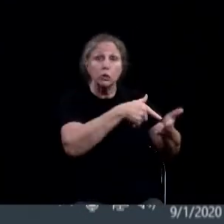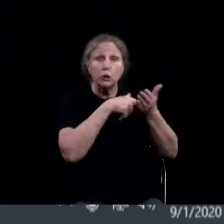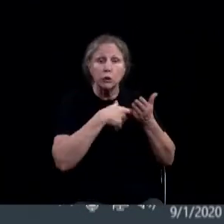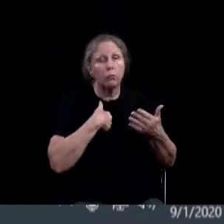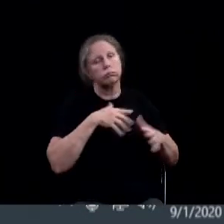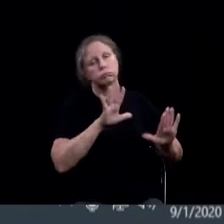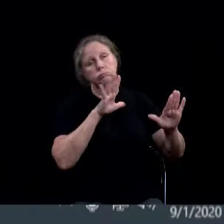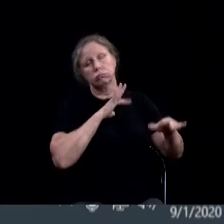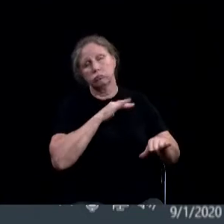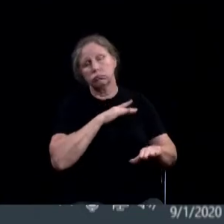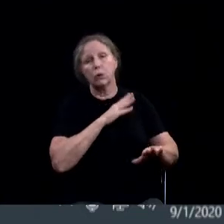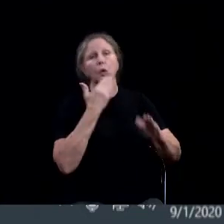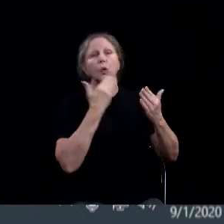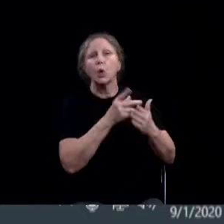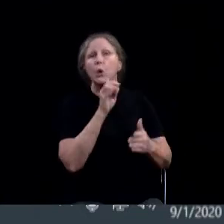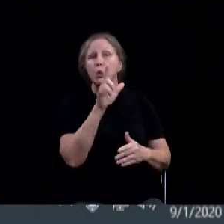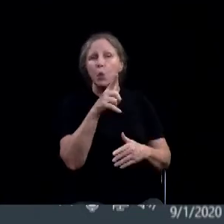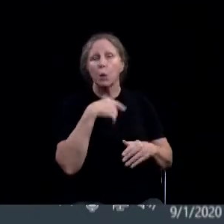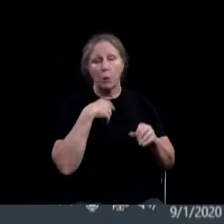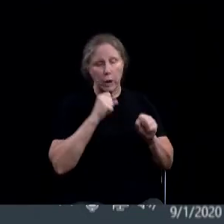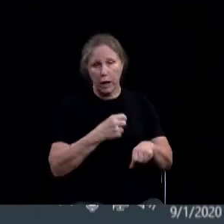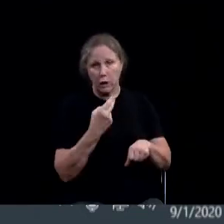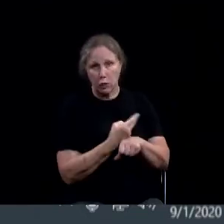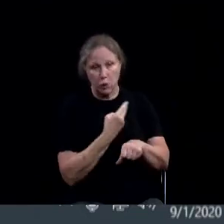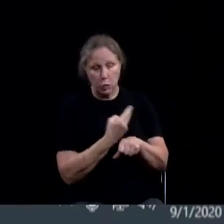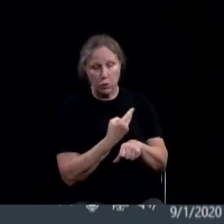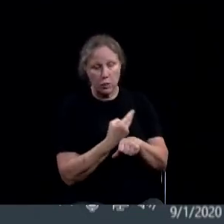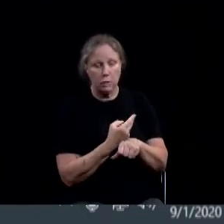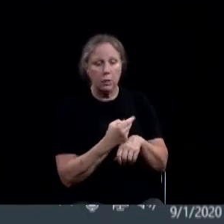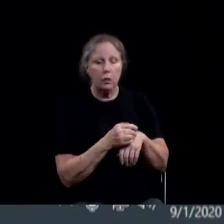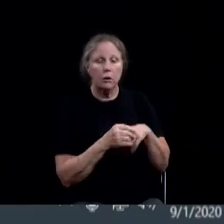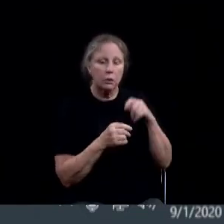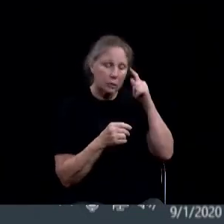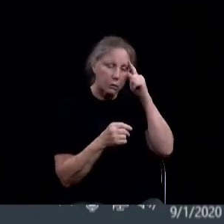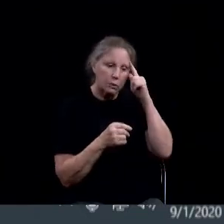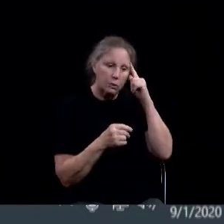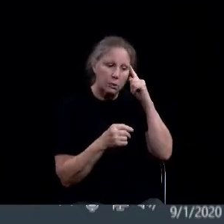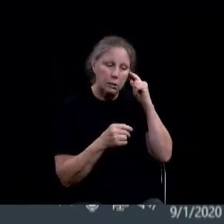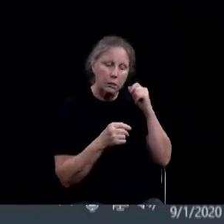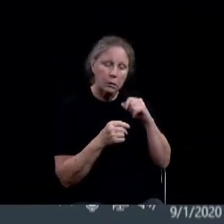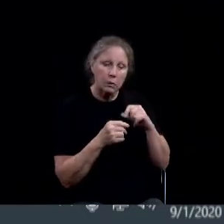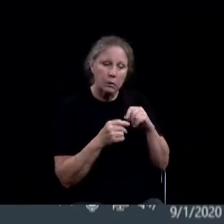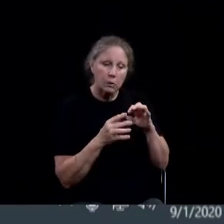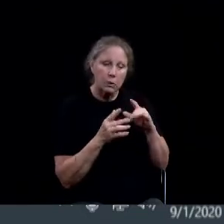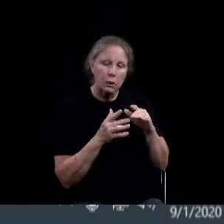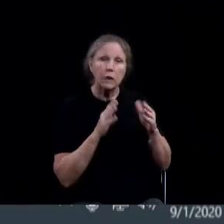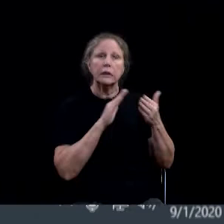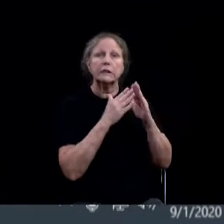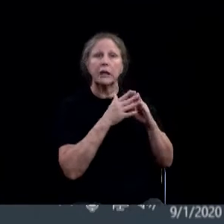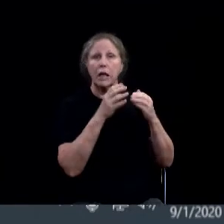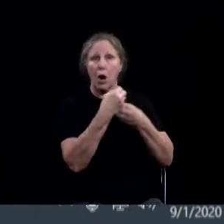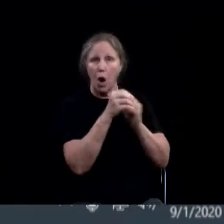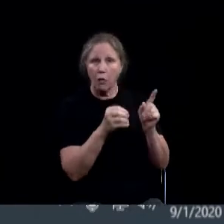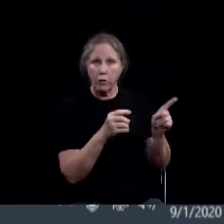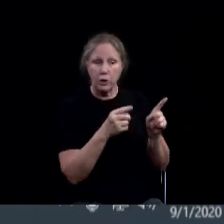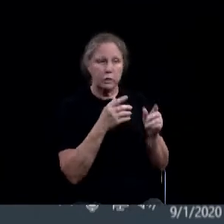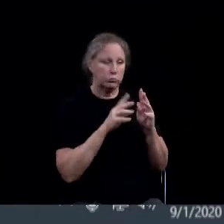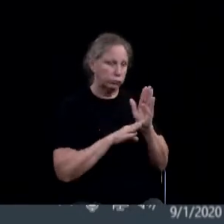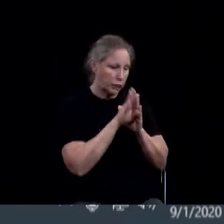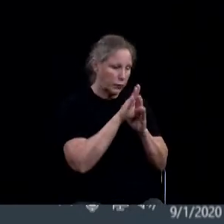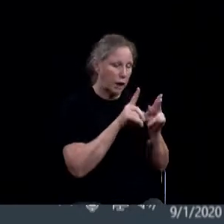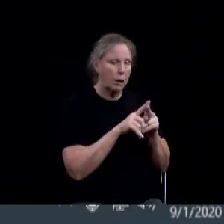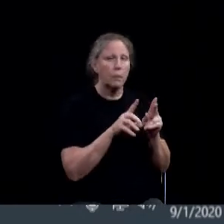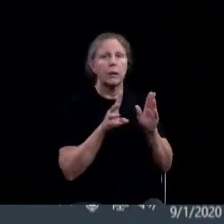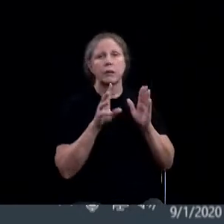out of city management office, the work of staff and everything. I know how this